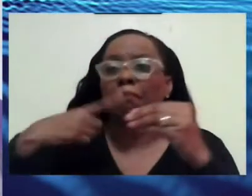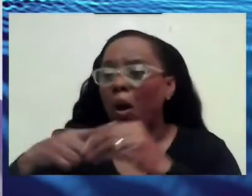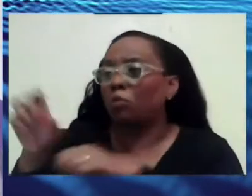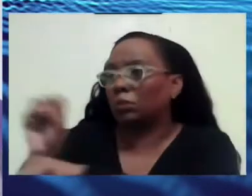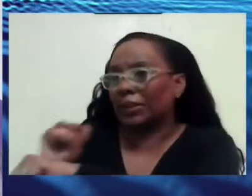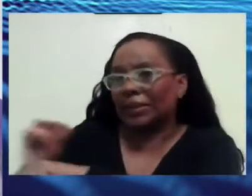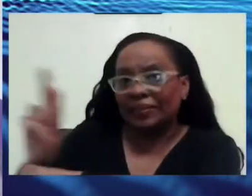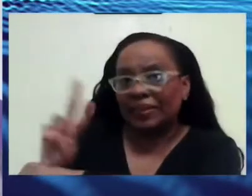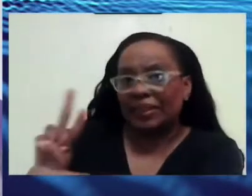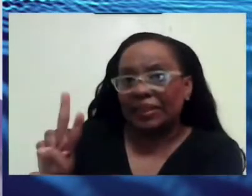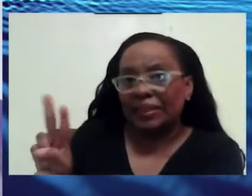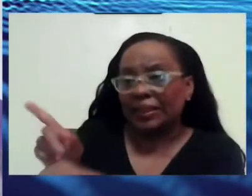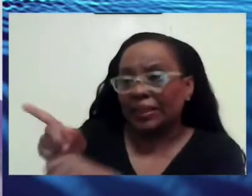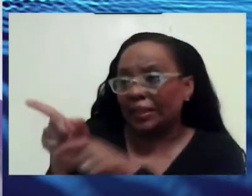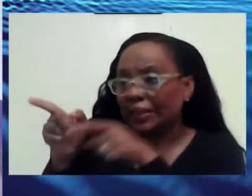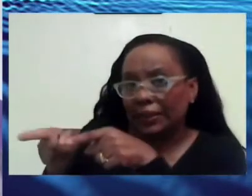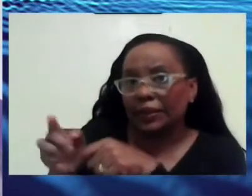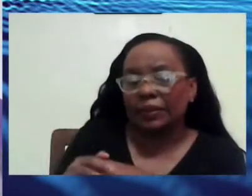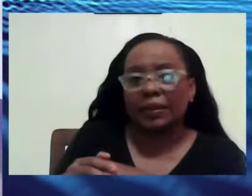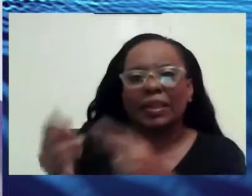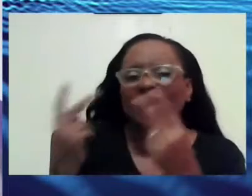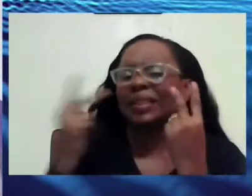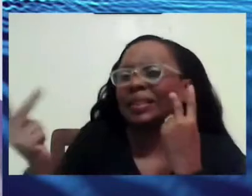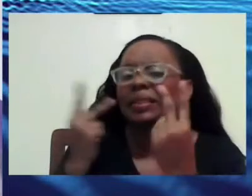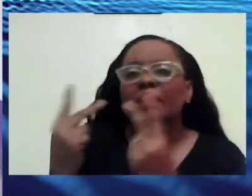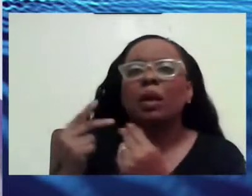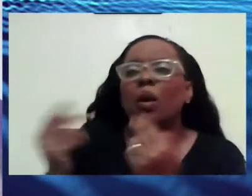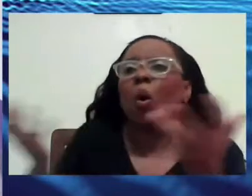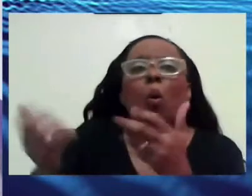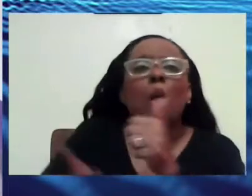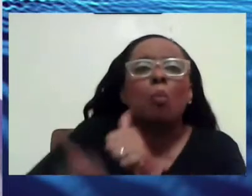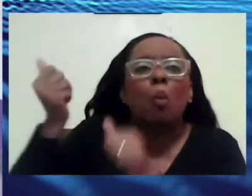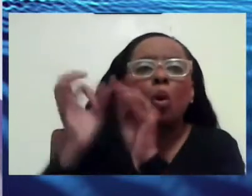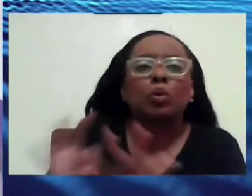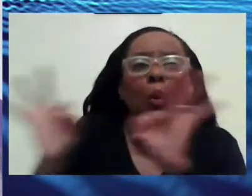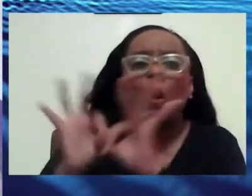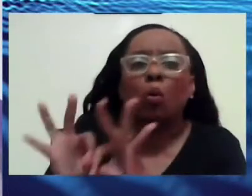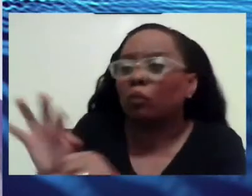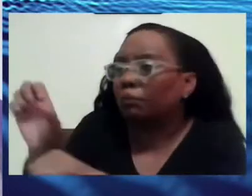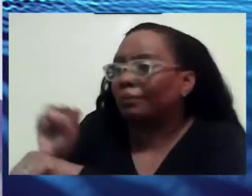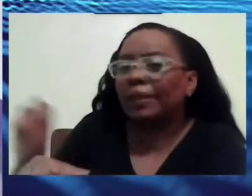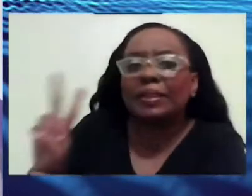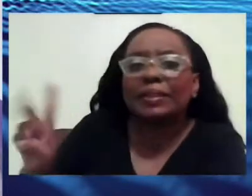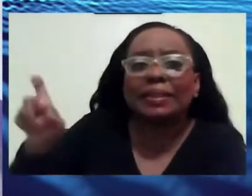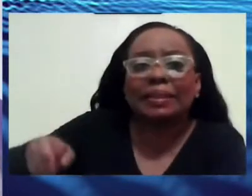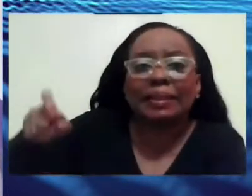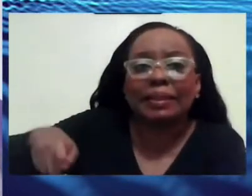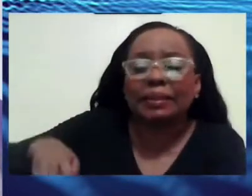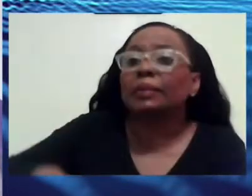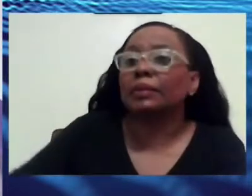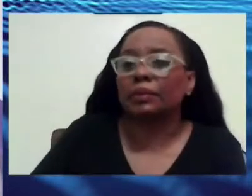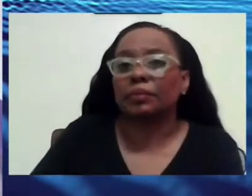affairs and also to get a deeper understanding of the needs as they're evolving. In addition, the coordinating unit will be deploying